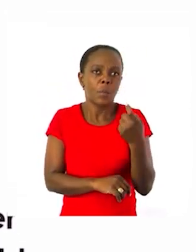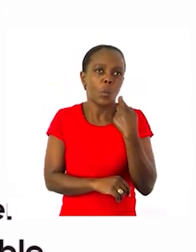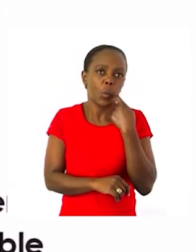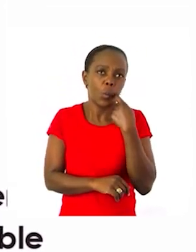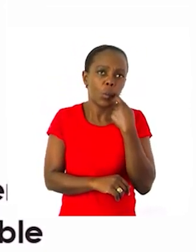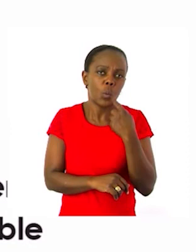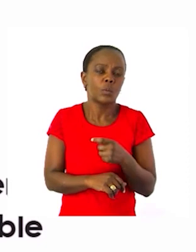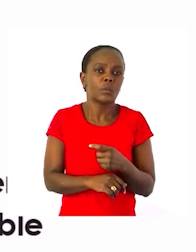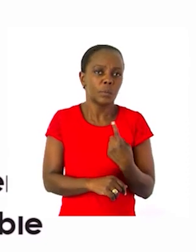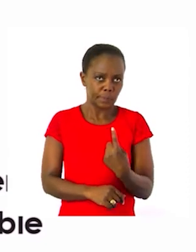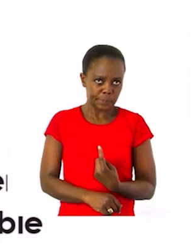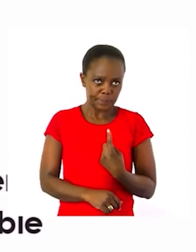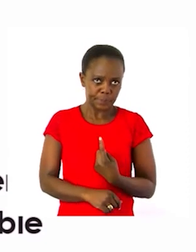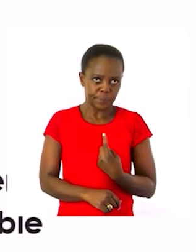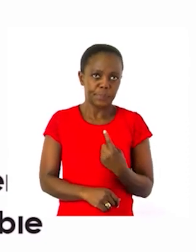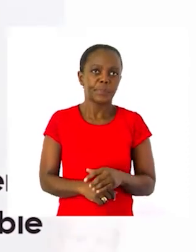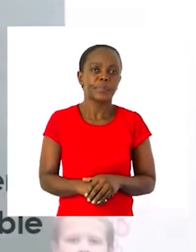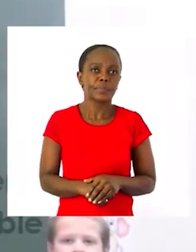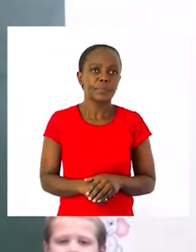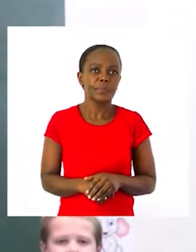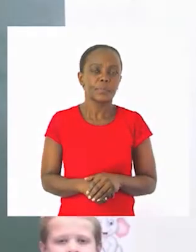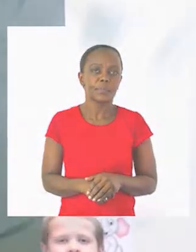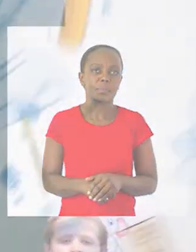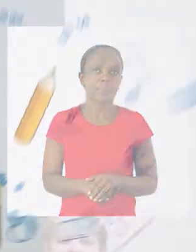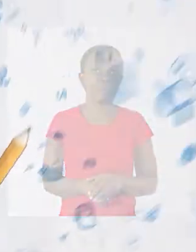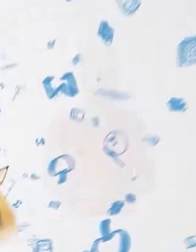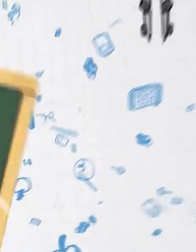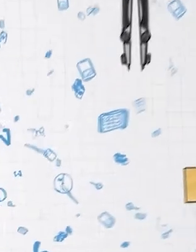do it by yourself.